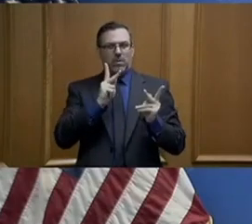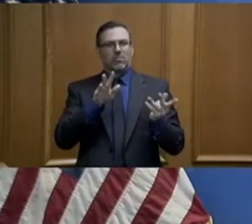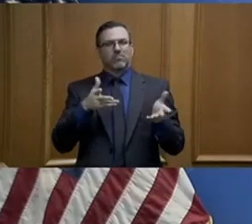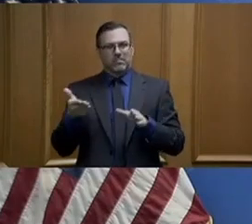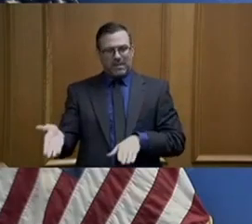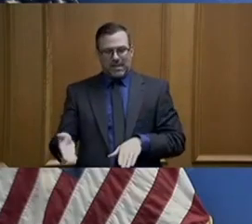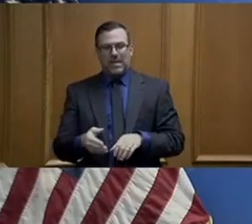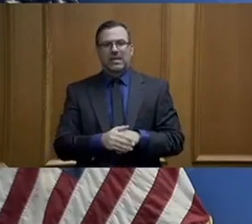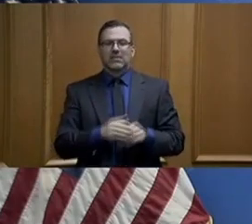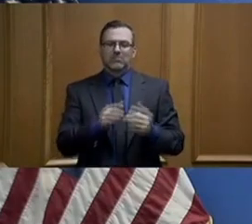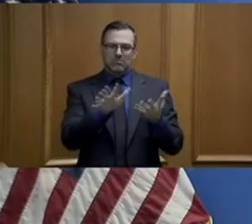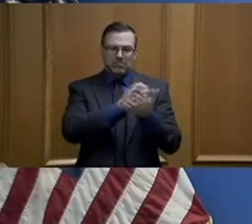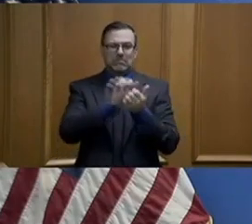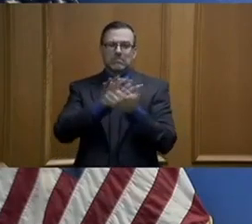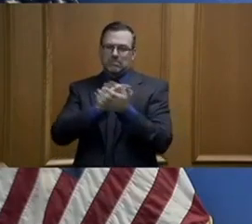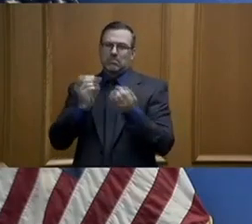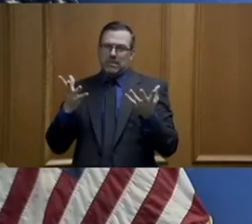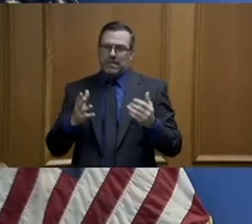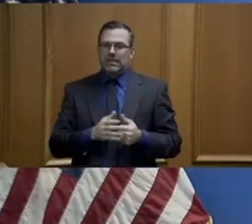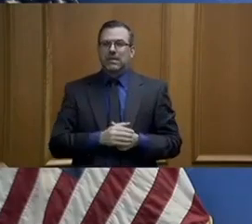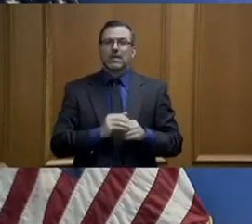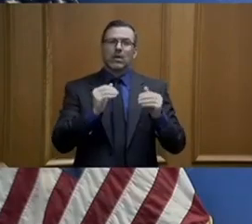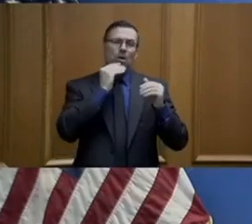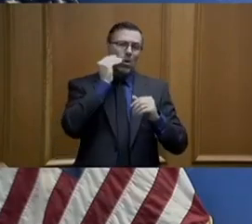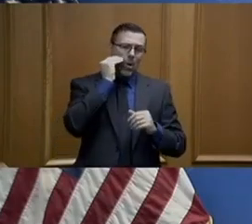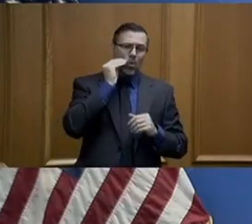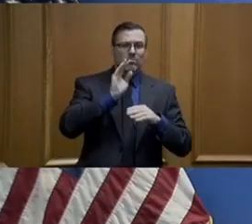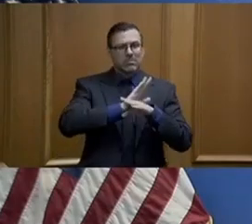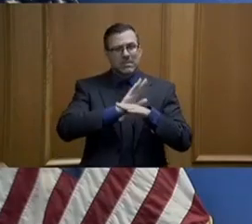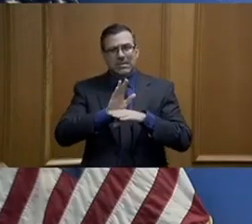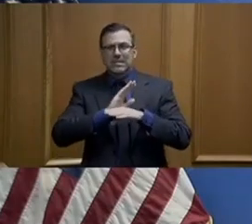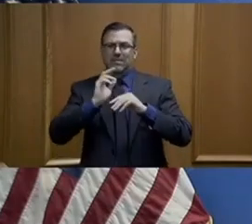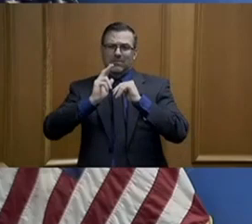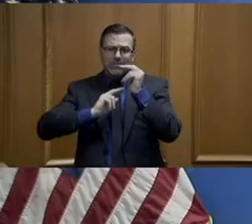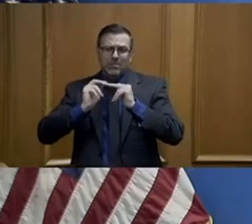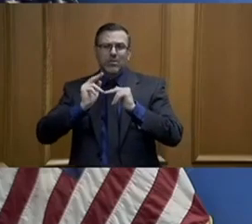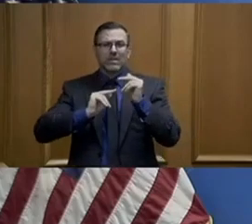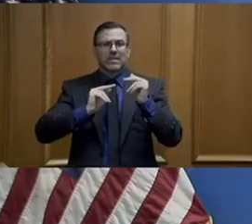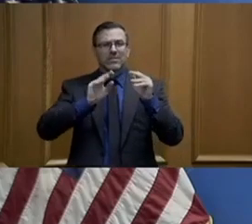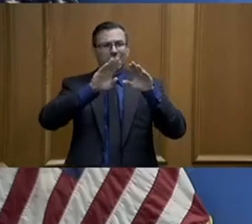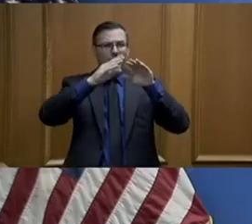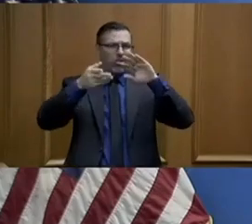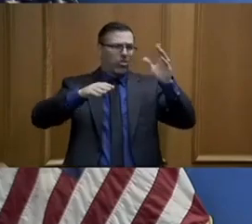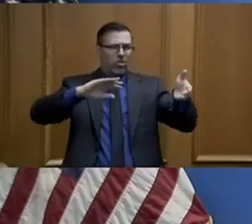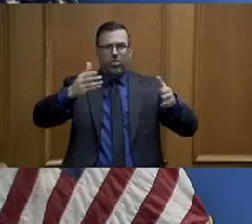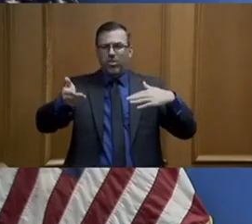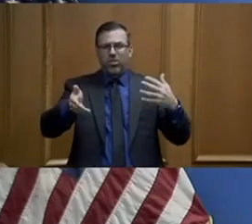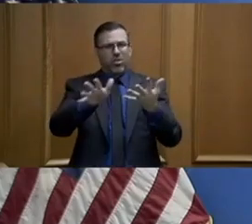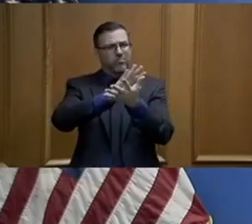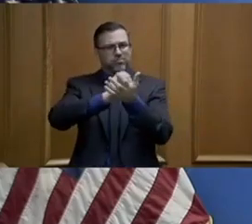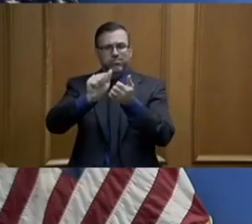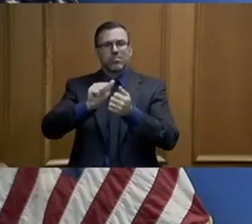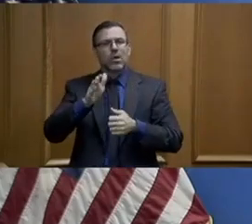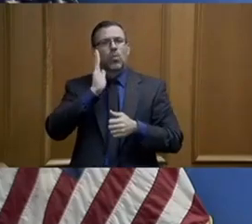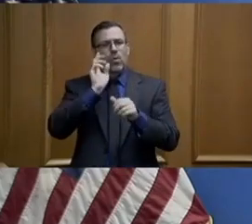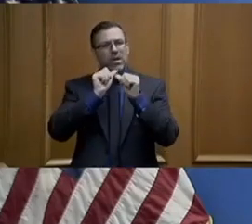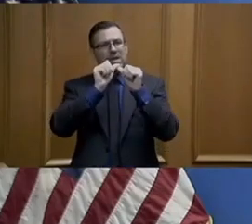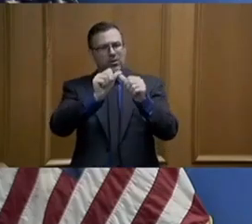time. Dozens of homes, businesses were damaged. With ongoing damage assessments, we will be working with